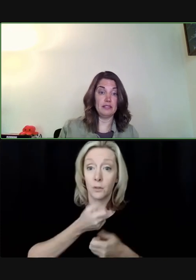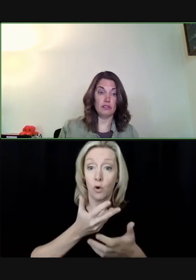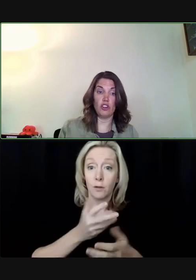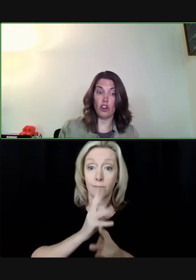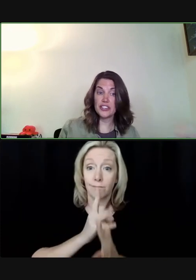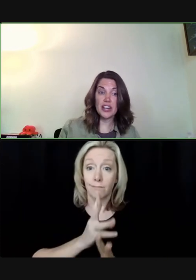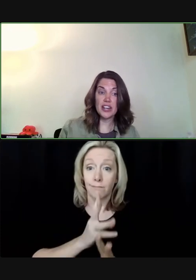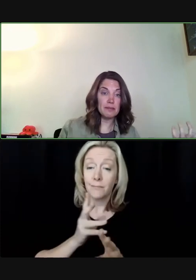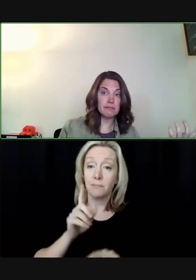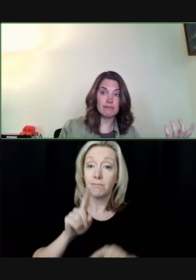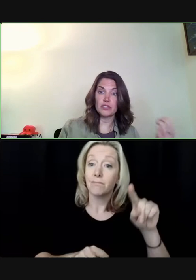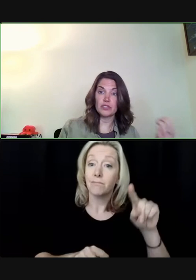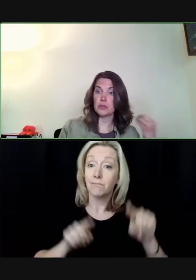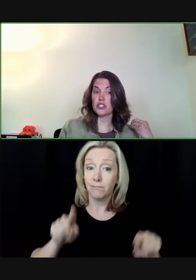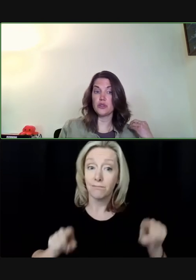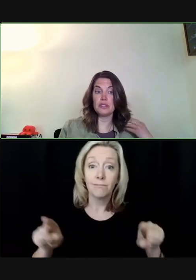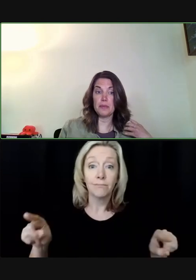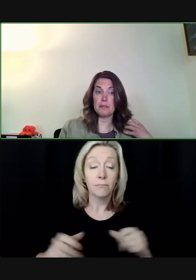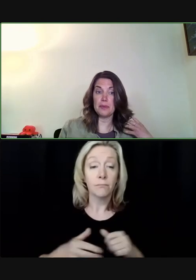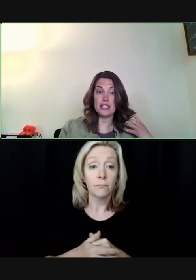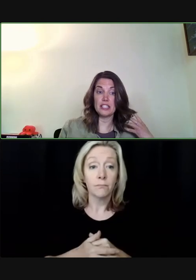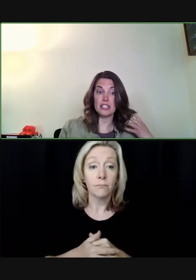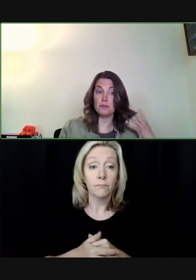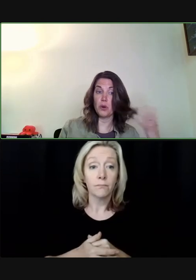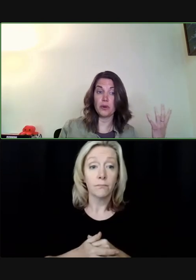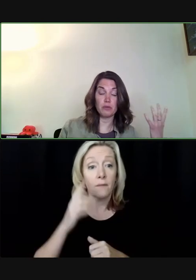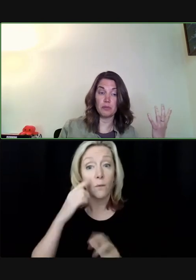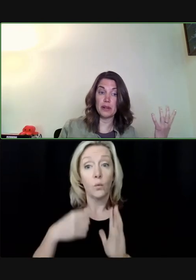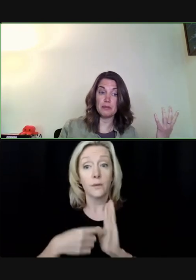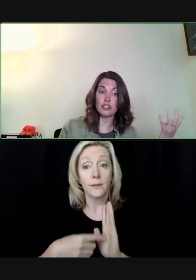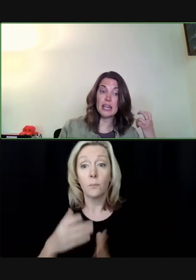could be all the time. Some of our students might